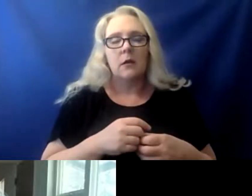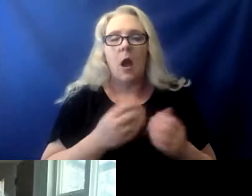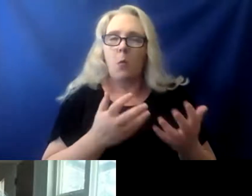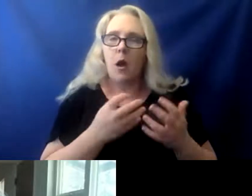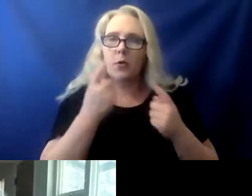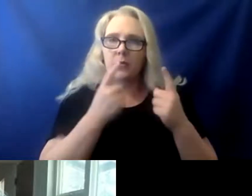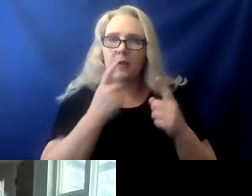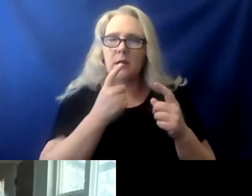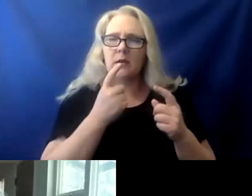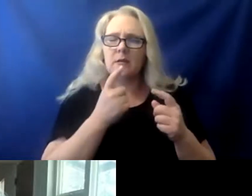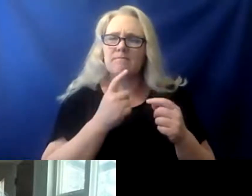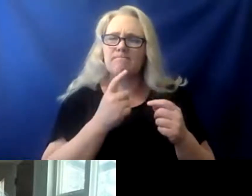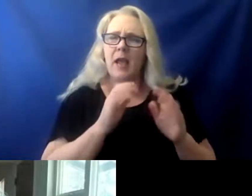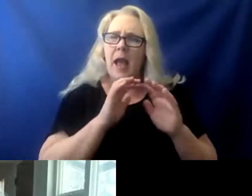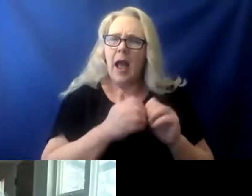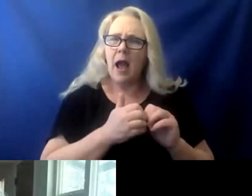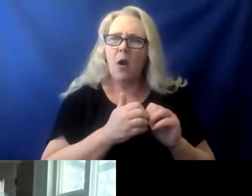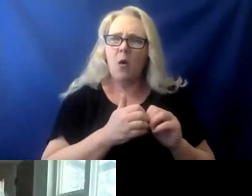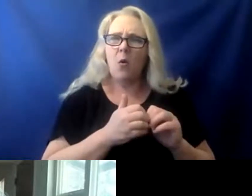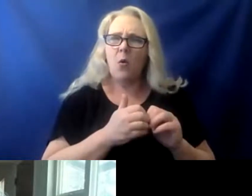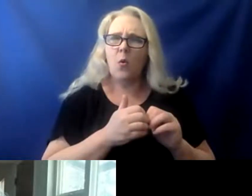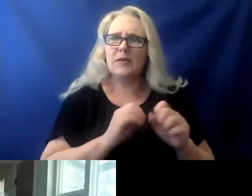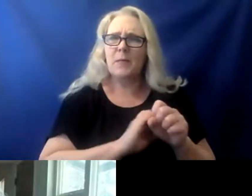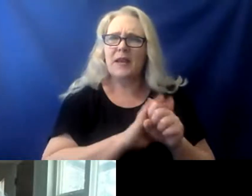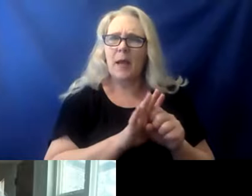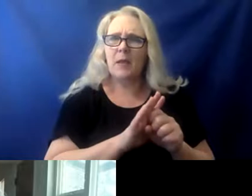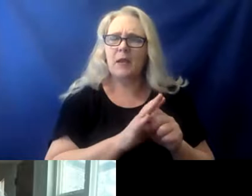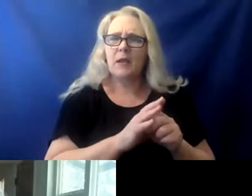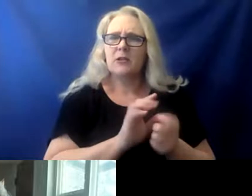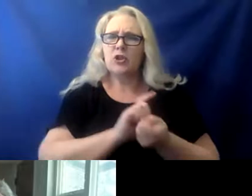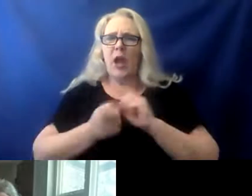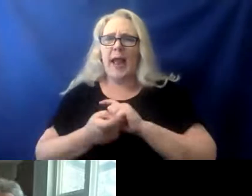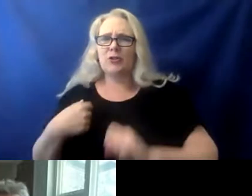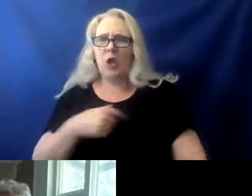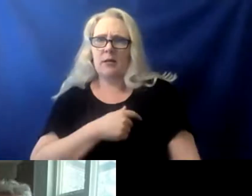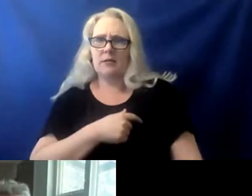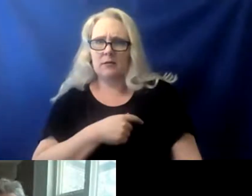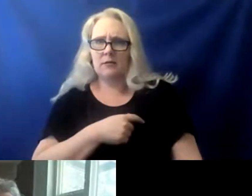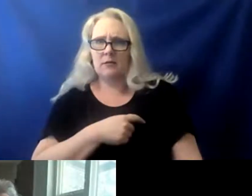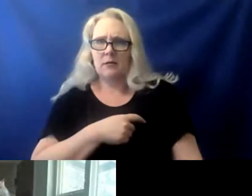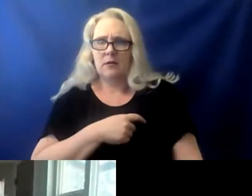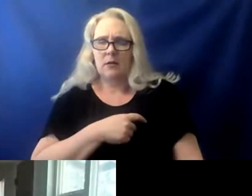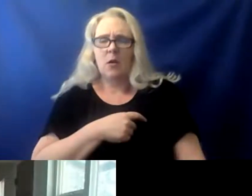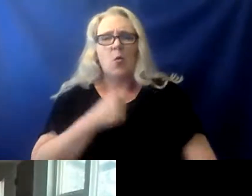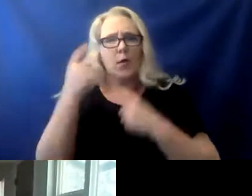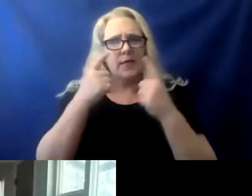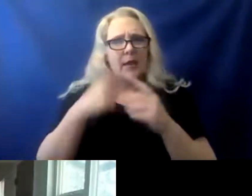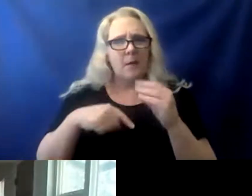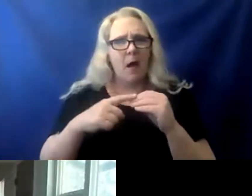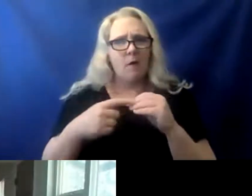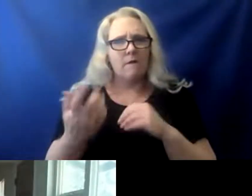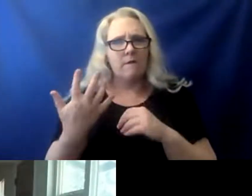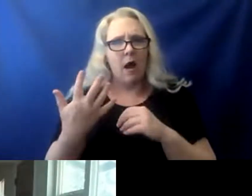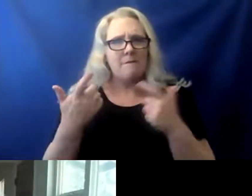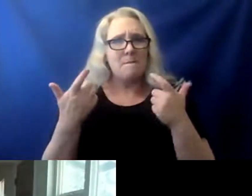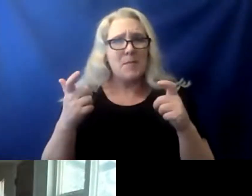about how have we been changed by this pandemic. And as we think about all the 5 big goals, is